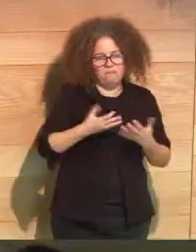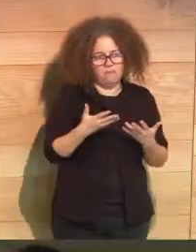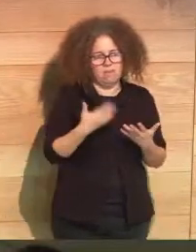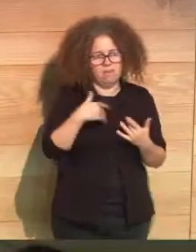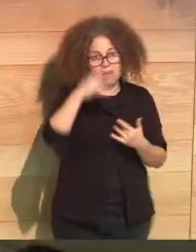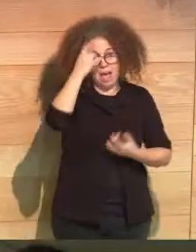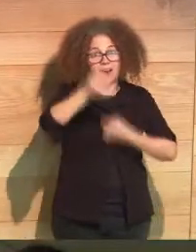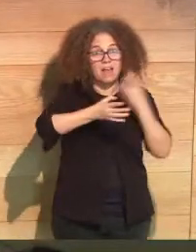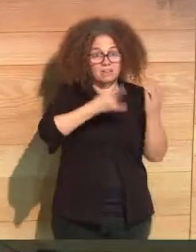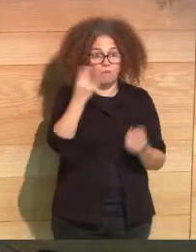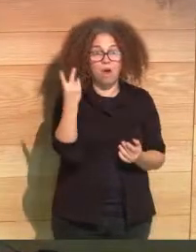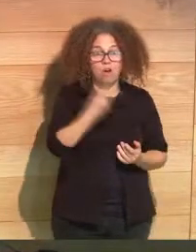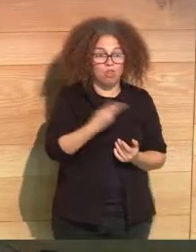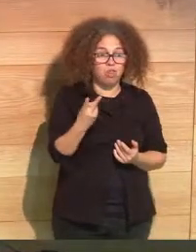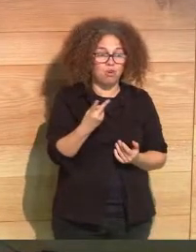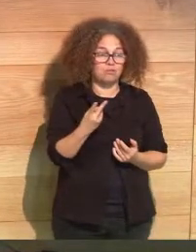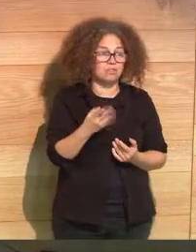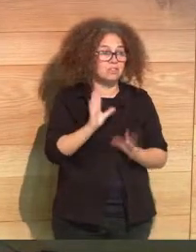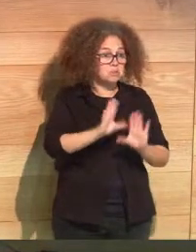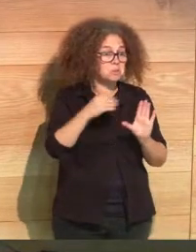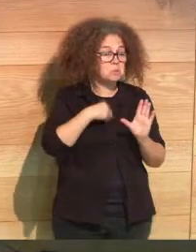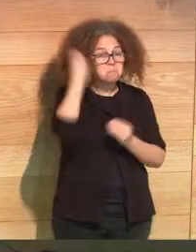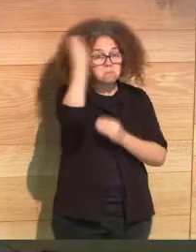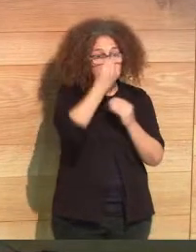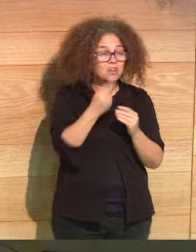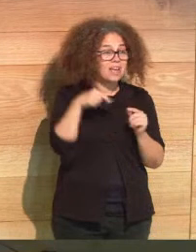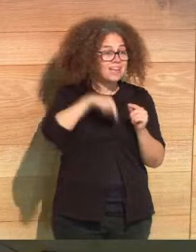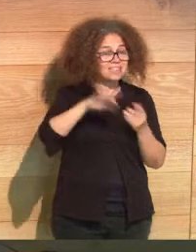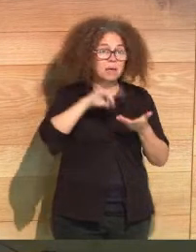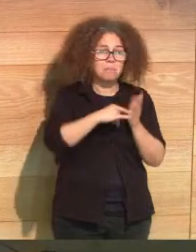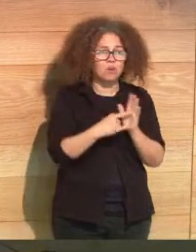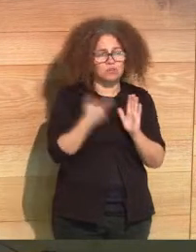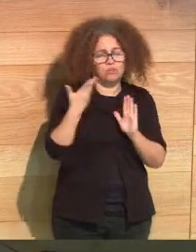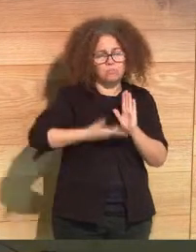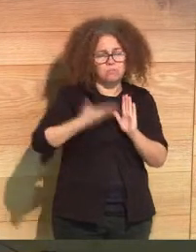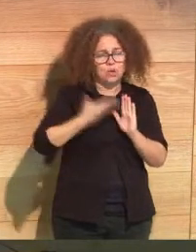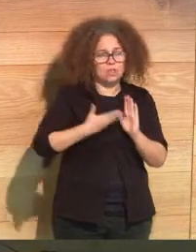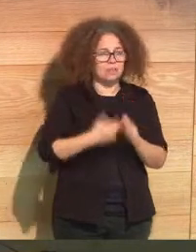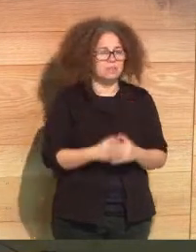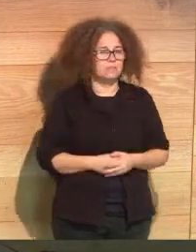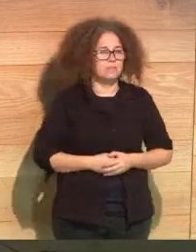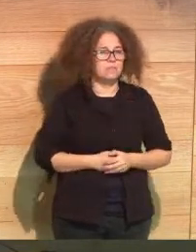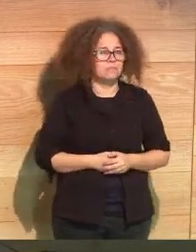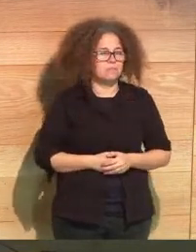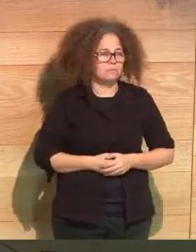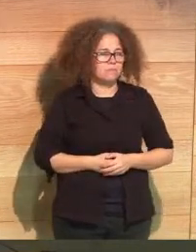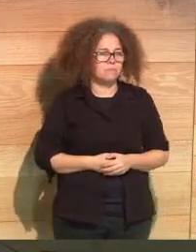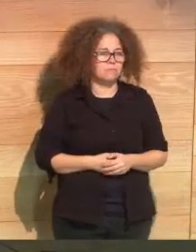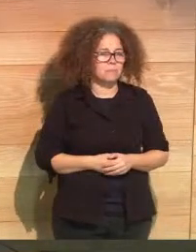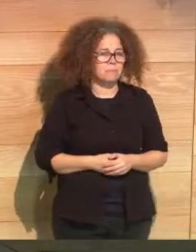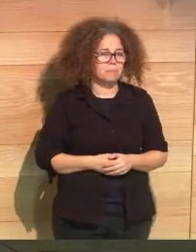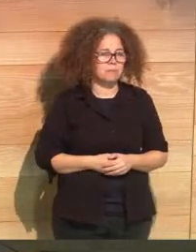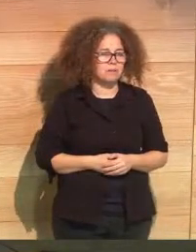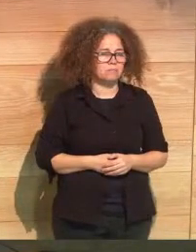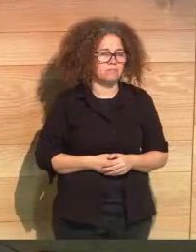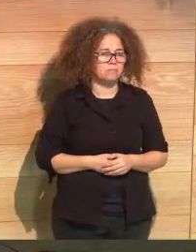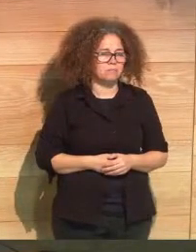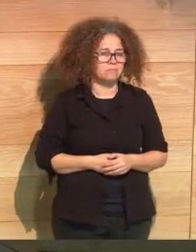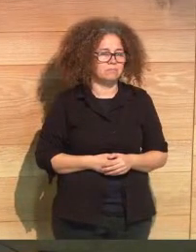I think that it is this project is very pertinent right now, and